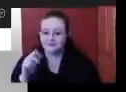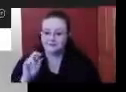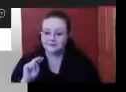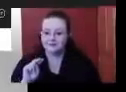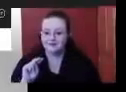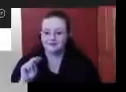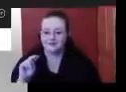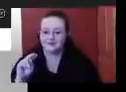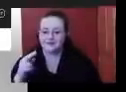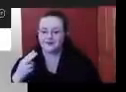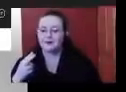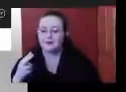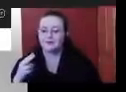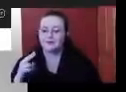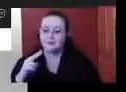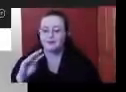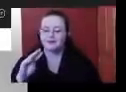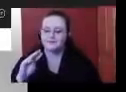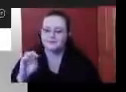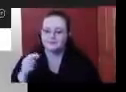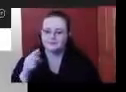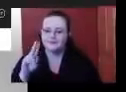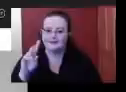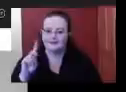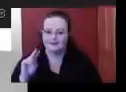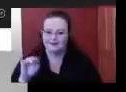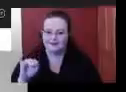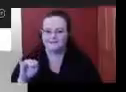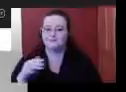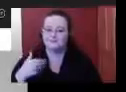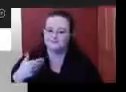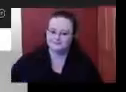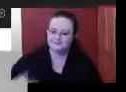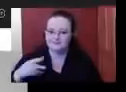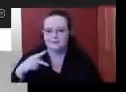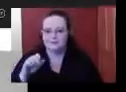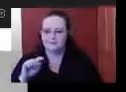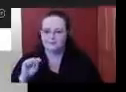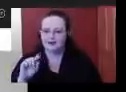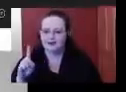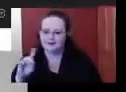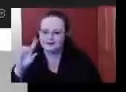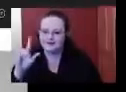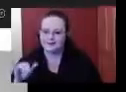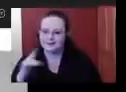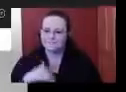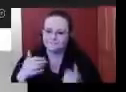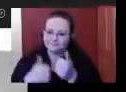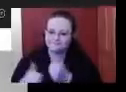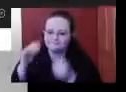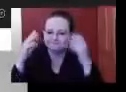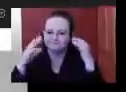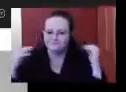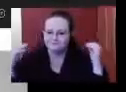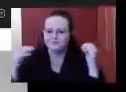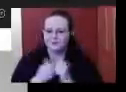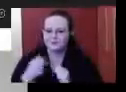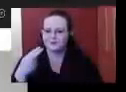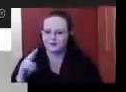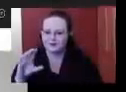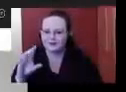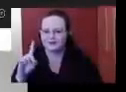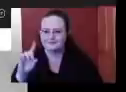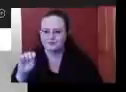Director of Education with the Halton Catholic District School Board. We're very thankful you've been able to join us tonight. We hope the information we present to